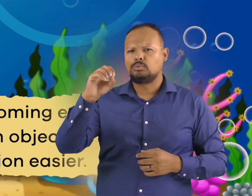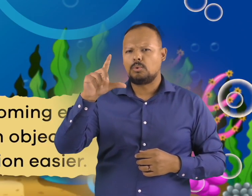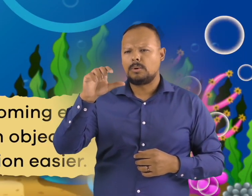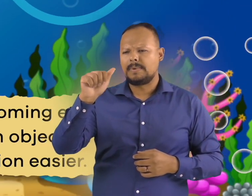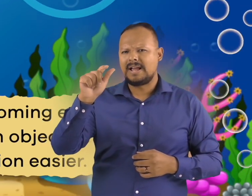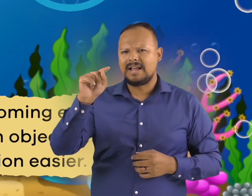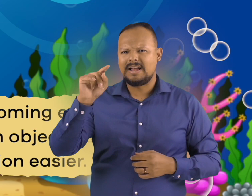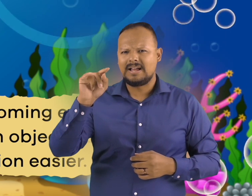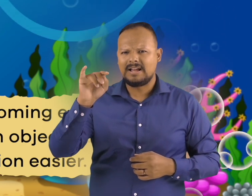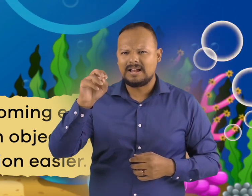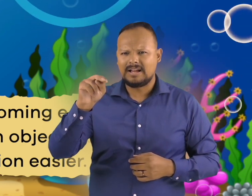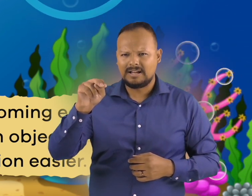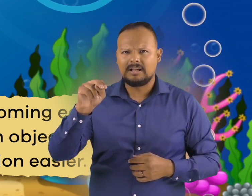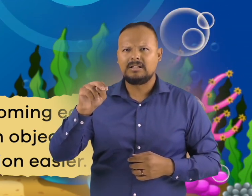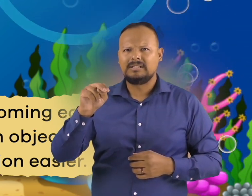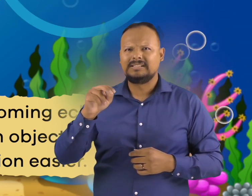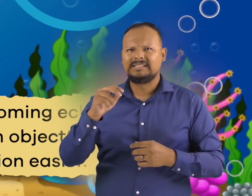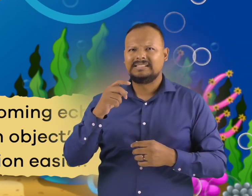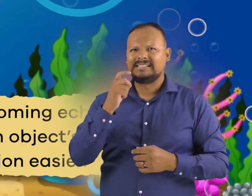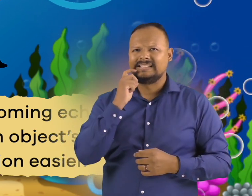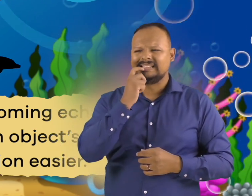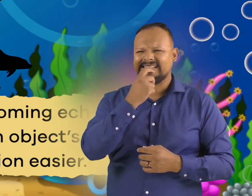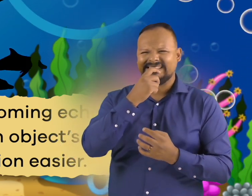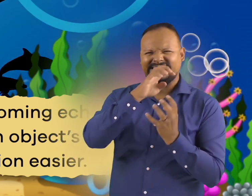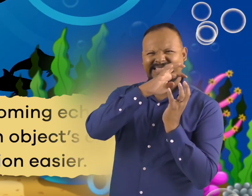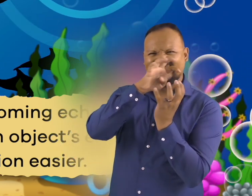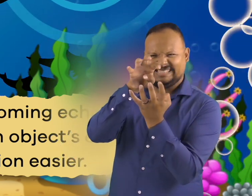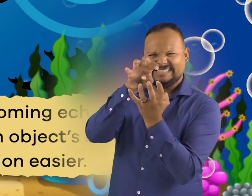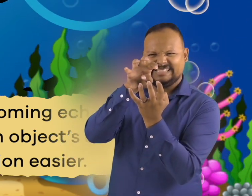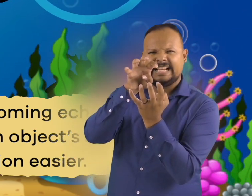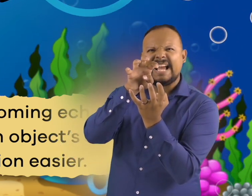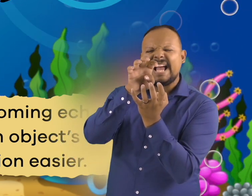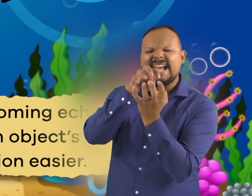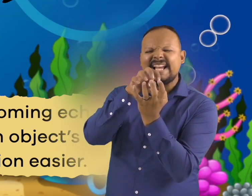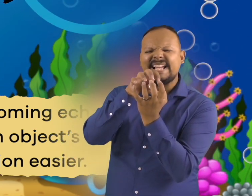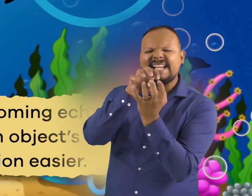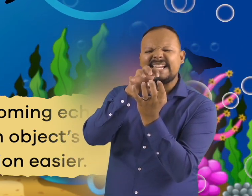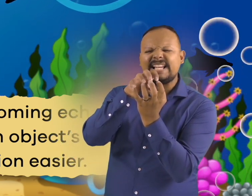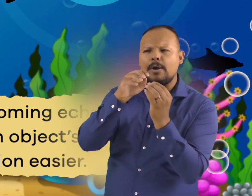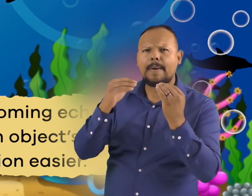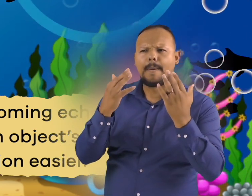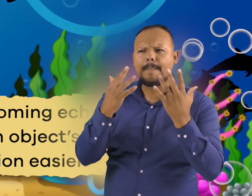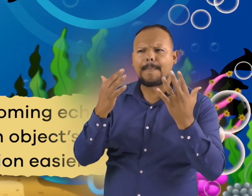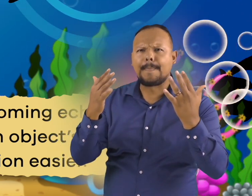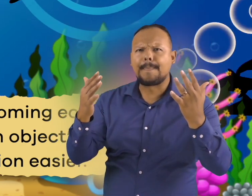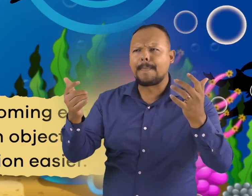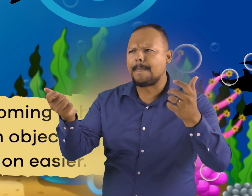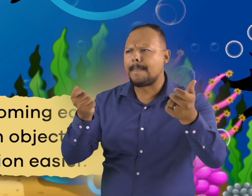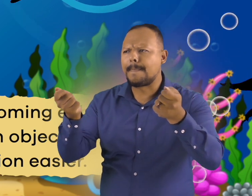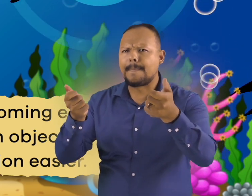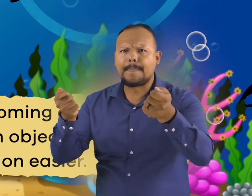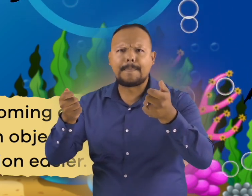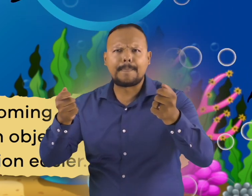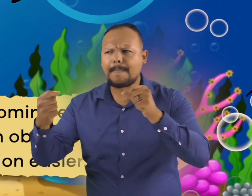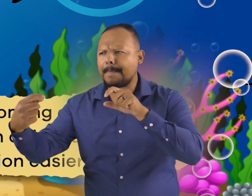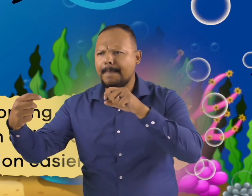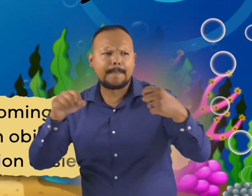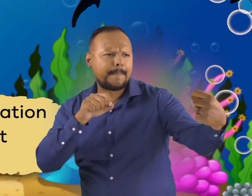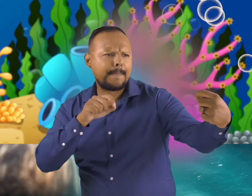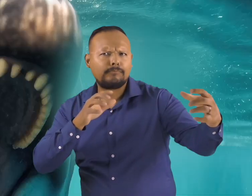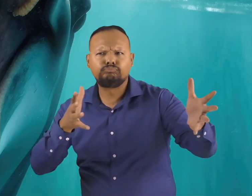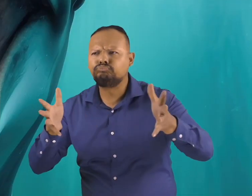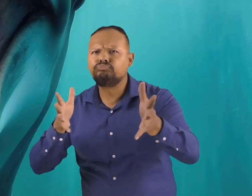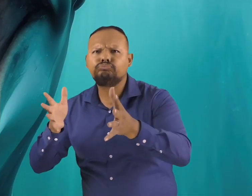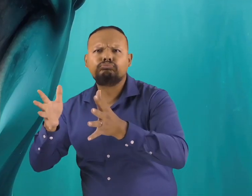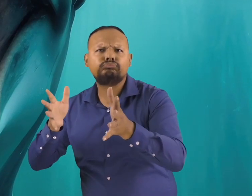incoming echolocation clicks, which makes finding an object's exact location or communication easier.